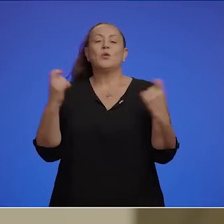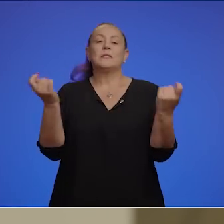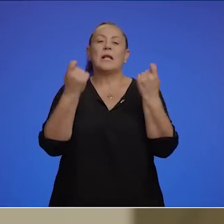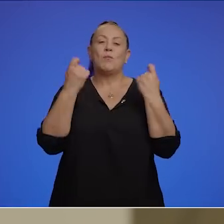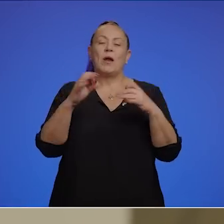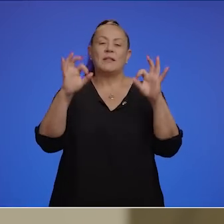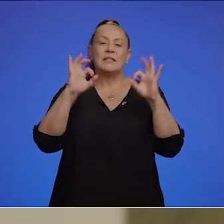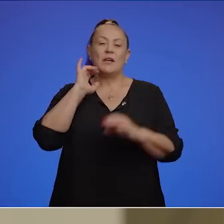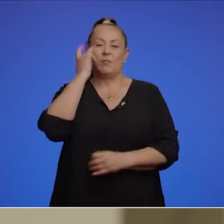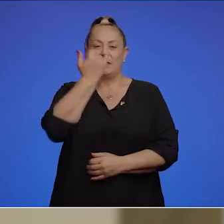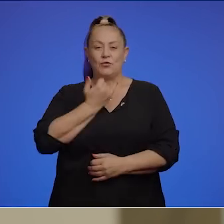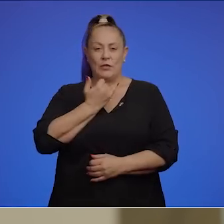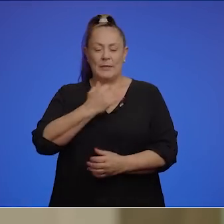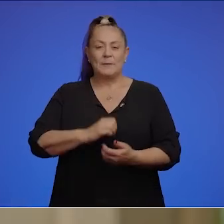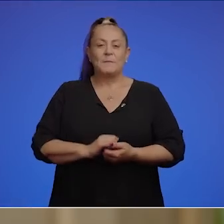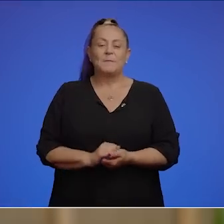sacred mysteries.